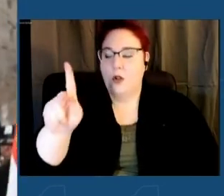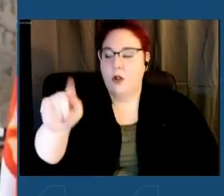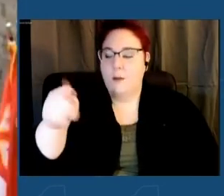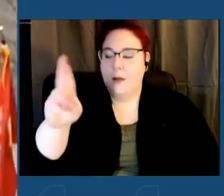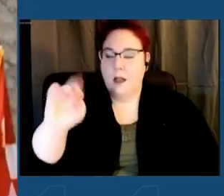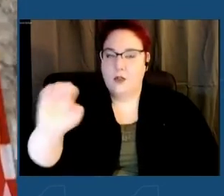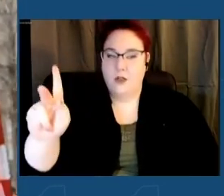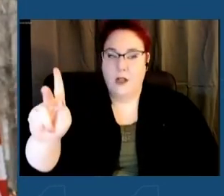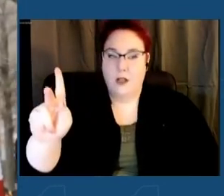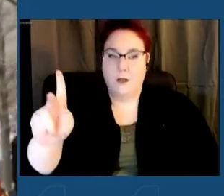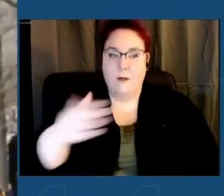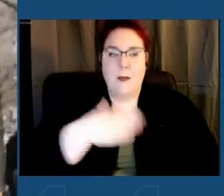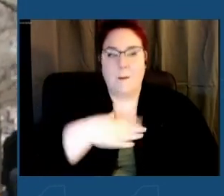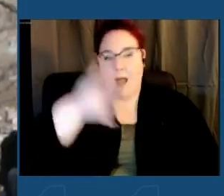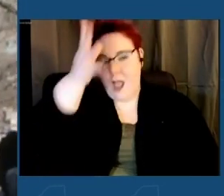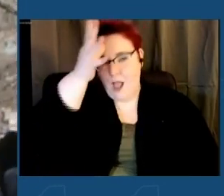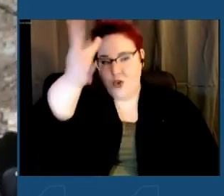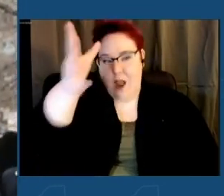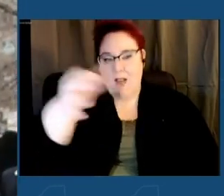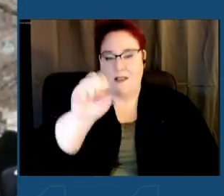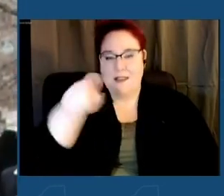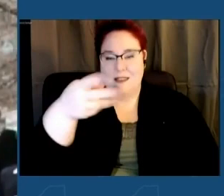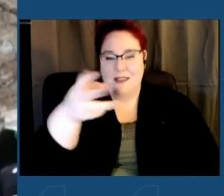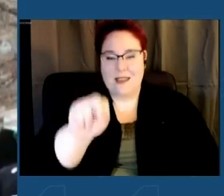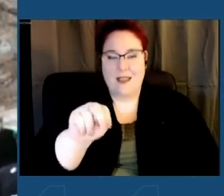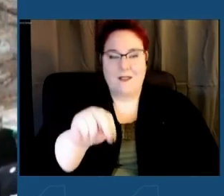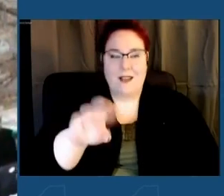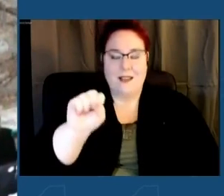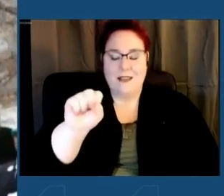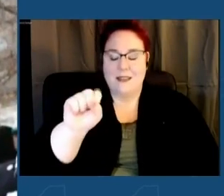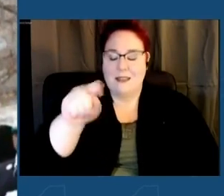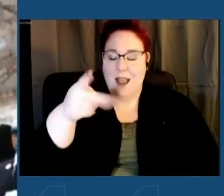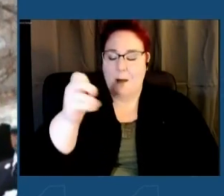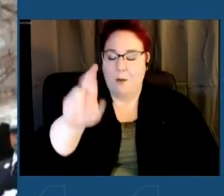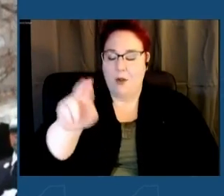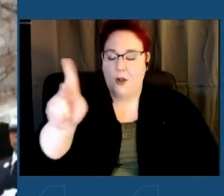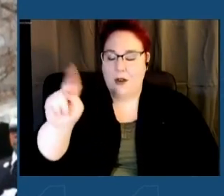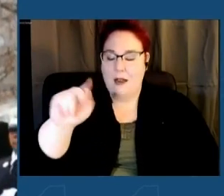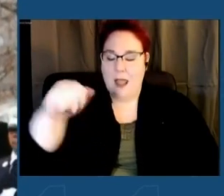My grandfather, Stephen Snapper Knapp.